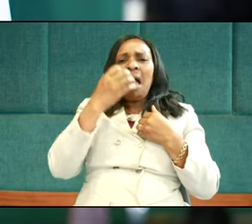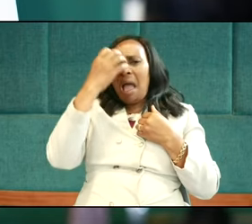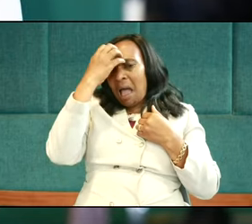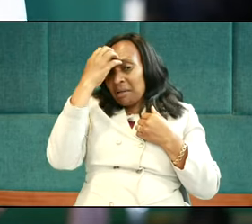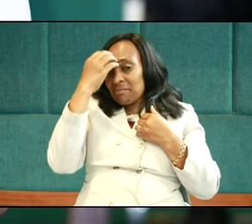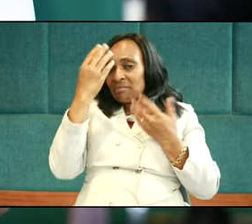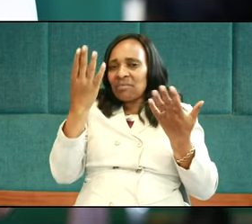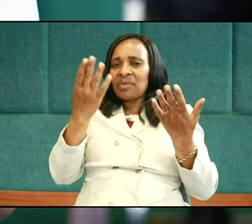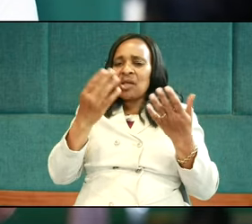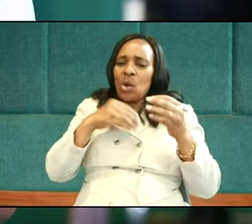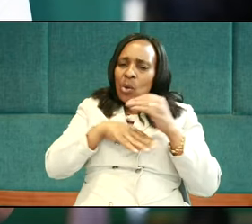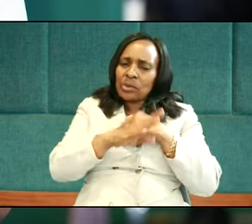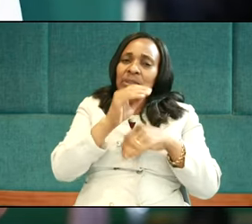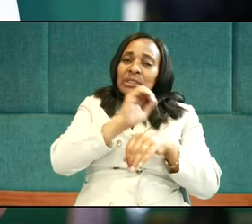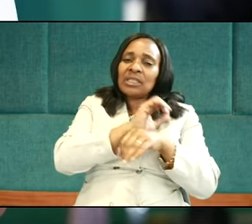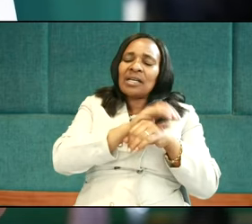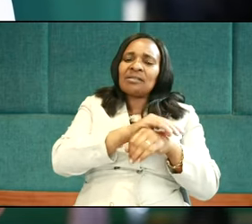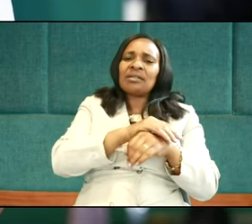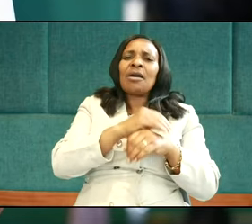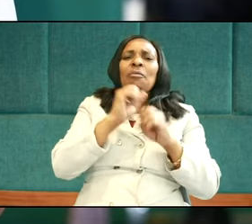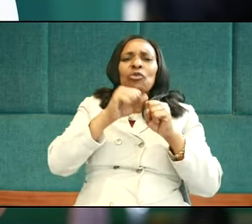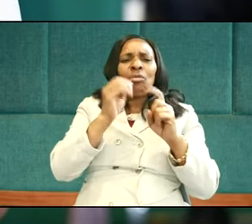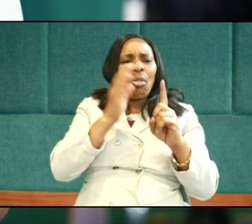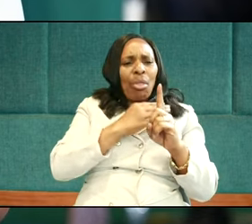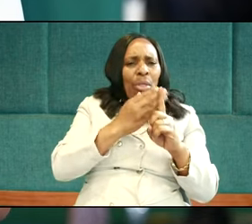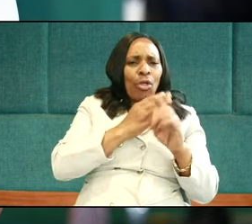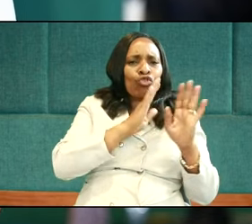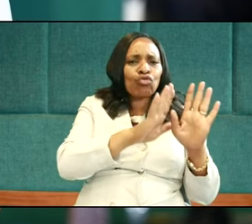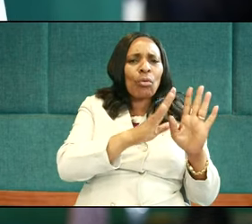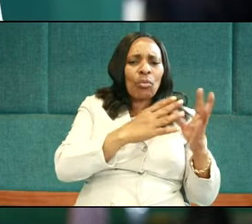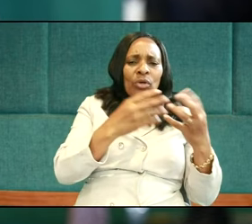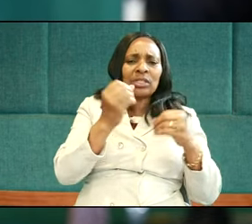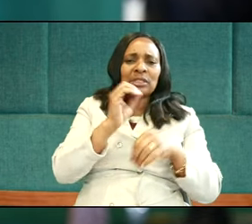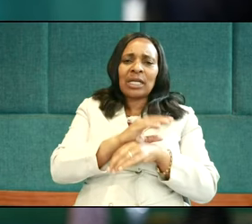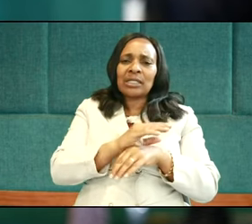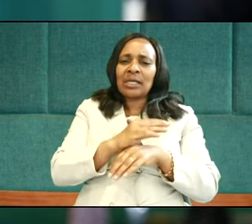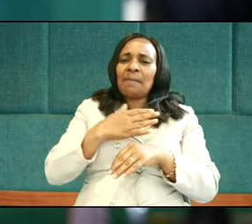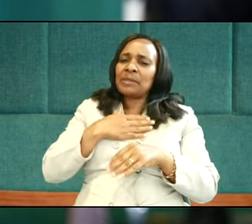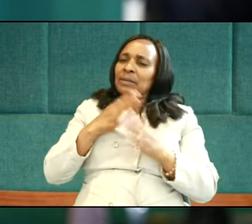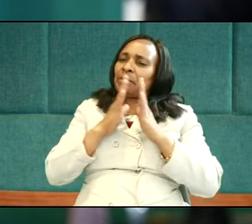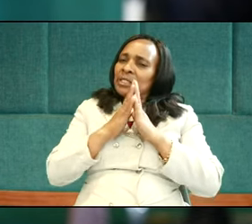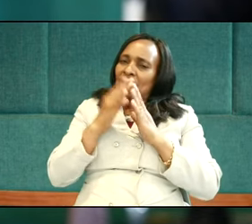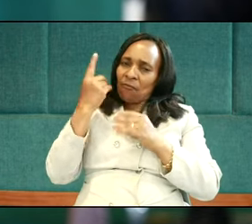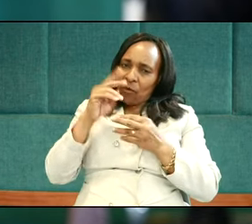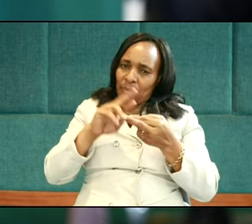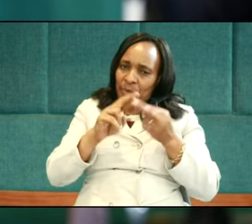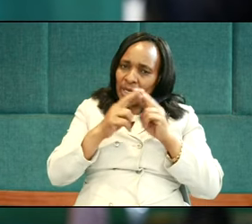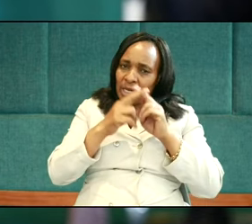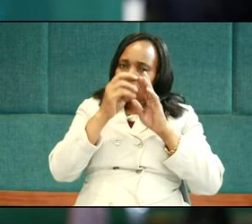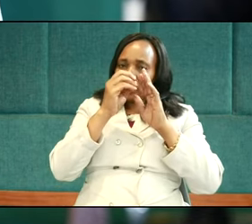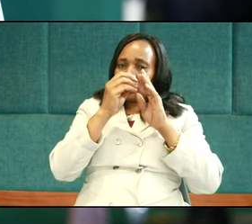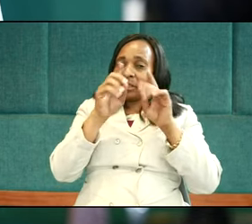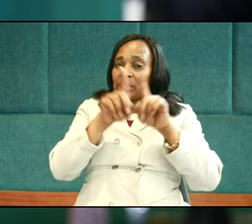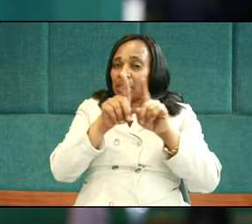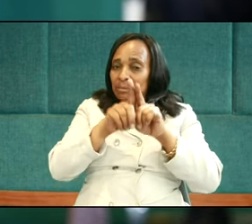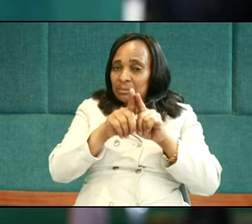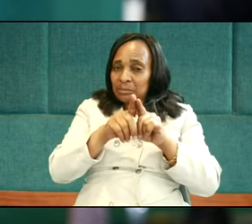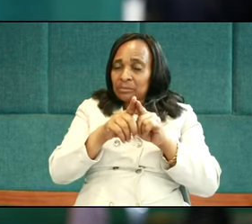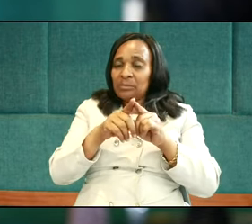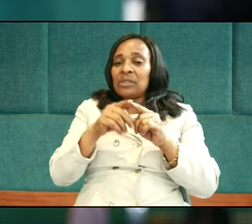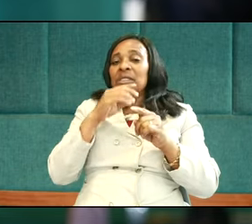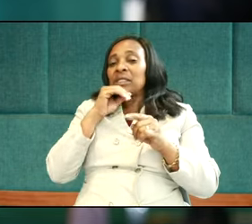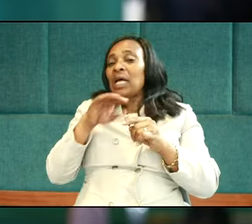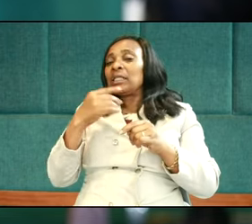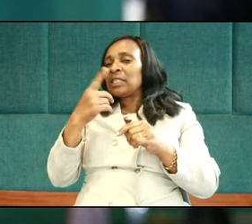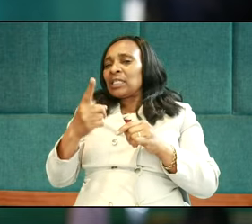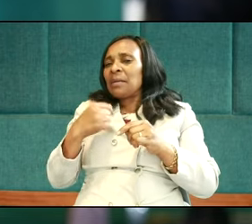church. They are trying to persuade them to stop going to church. "Please pray for my relatives," Sudip said. "I hope and believe